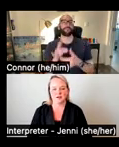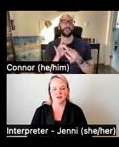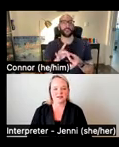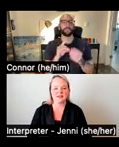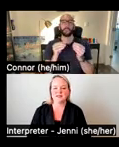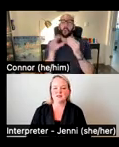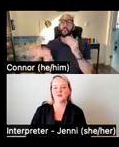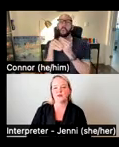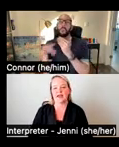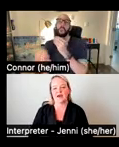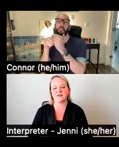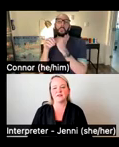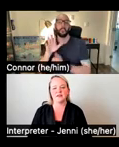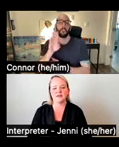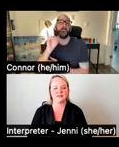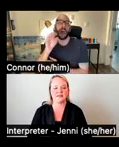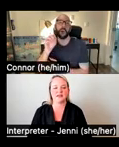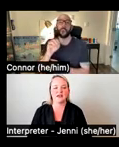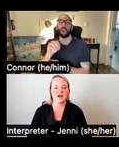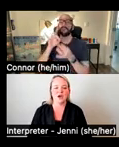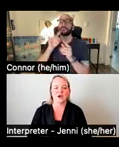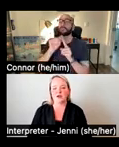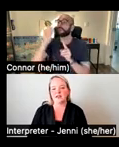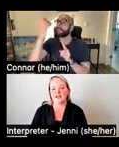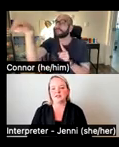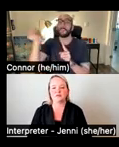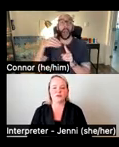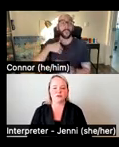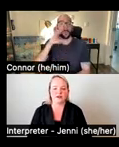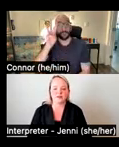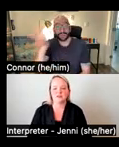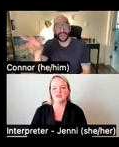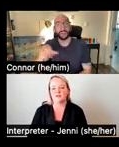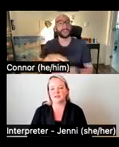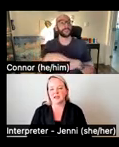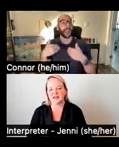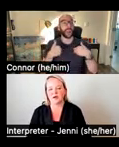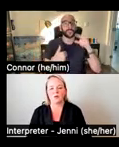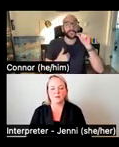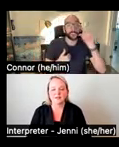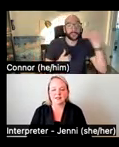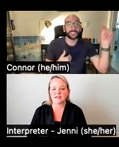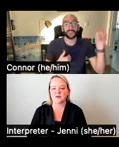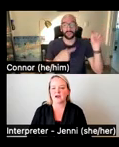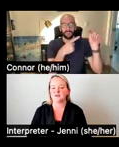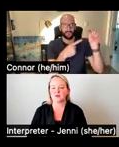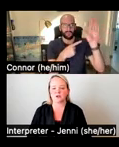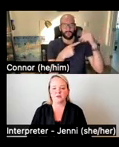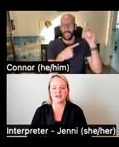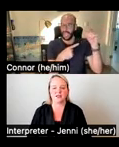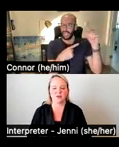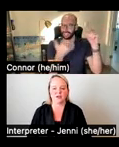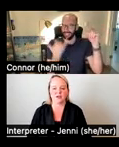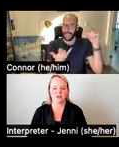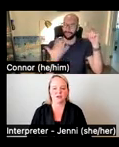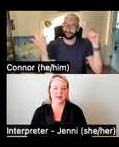with. Last but not least, we have this contacts profile image. If there's any websites that you have, social